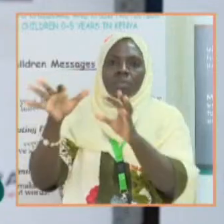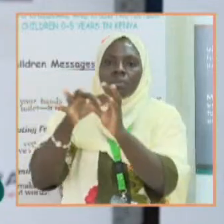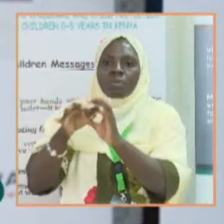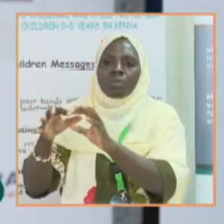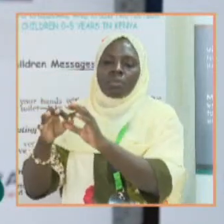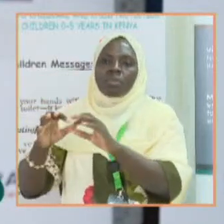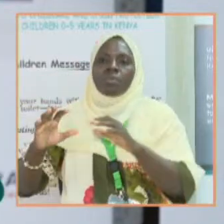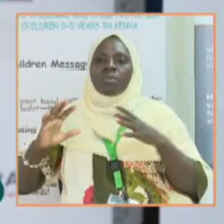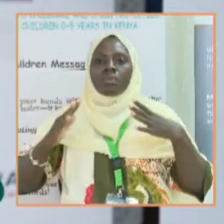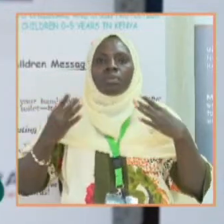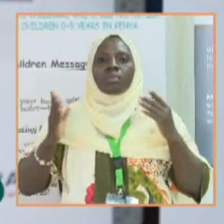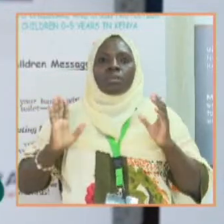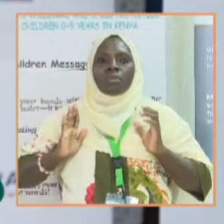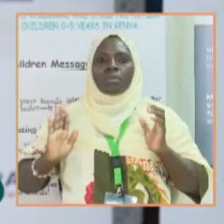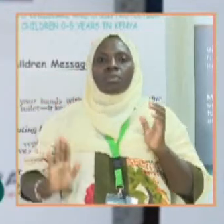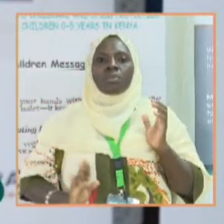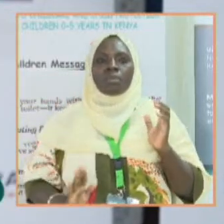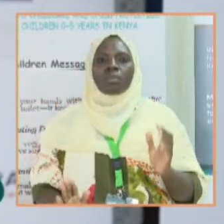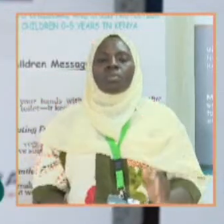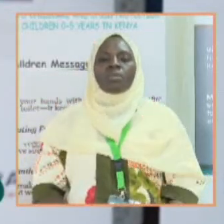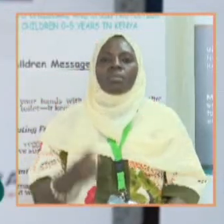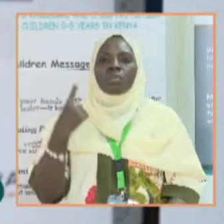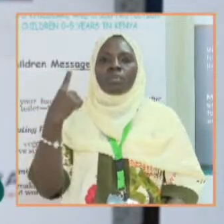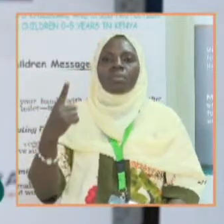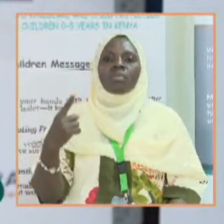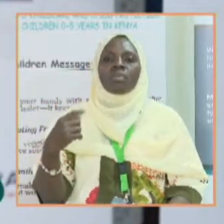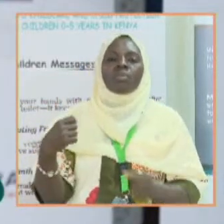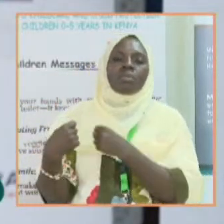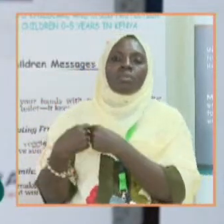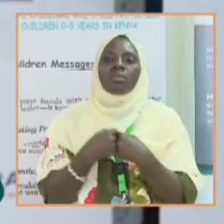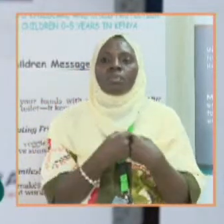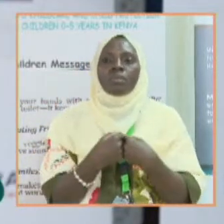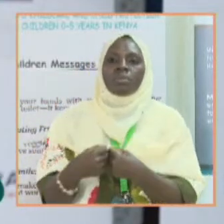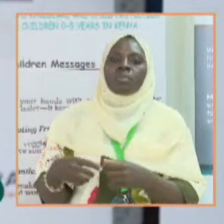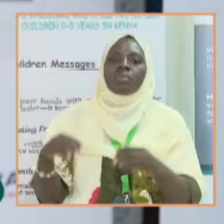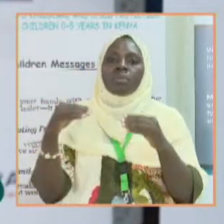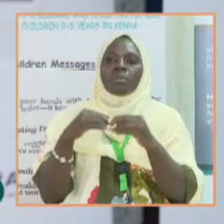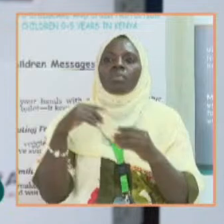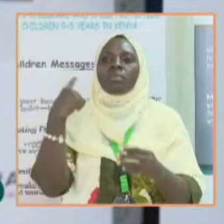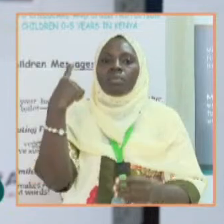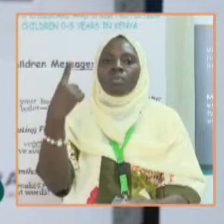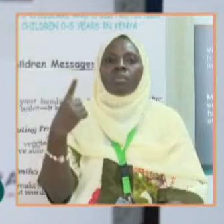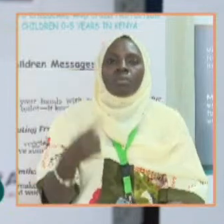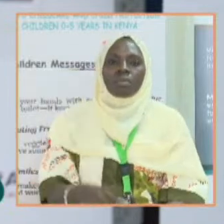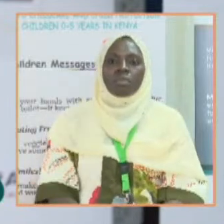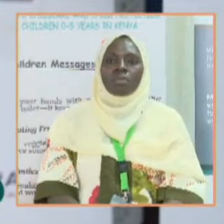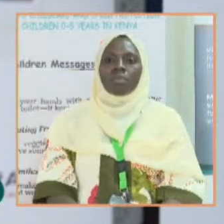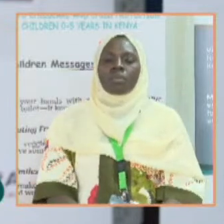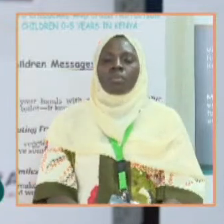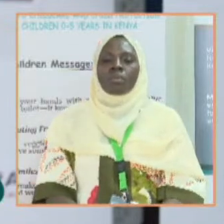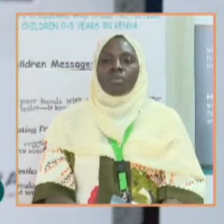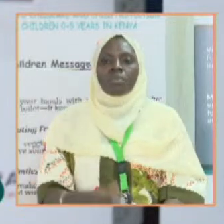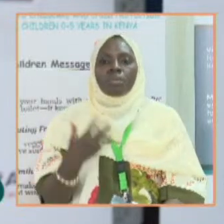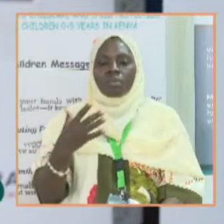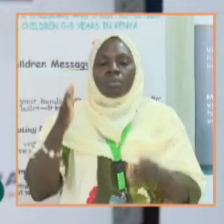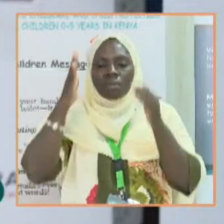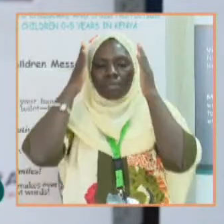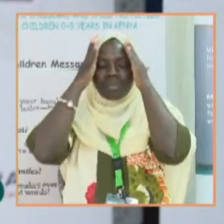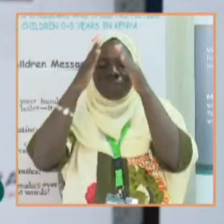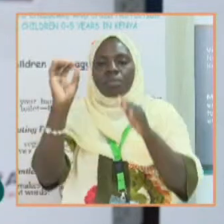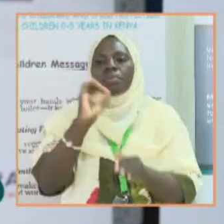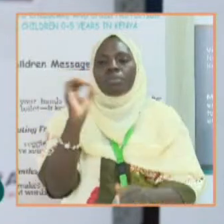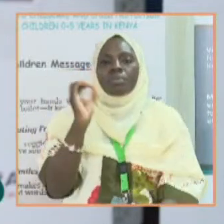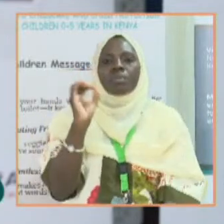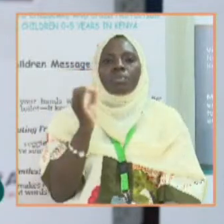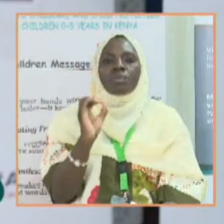few limitations here. One of the limitations is it meets at least once. It is not child-focused, and then we